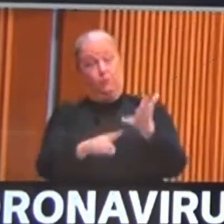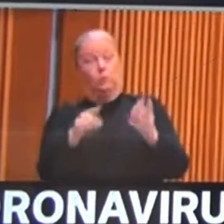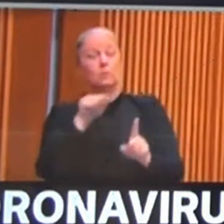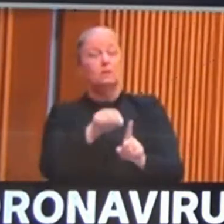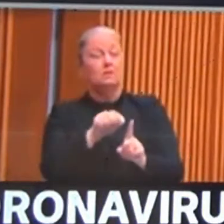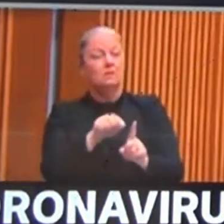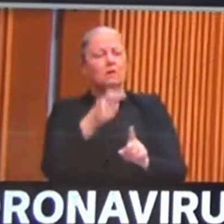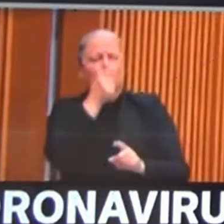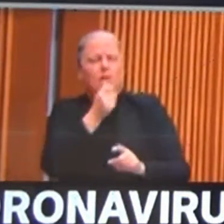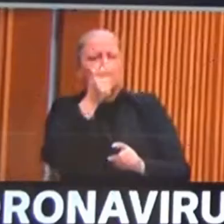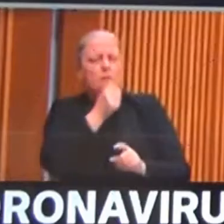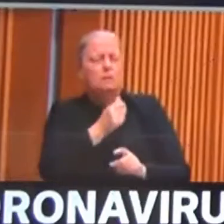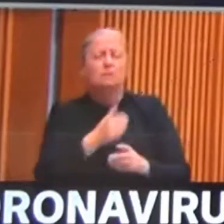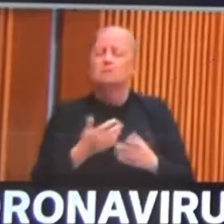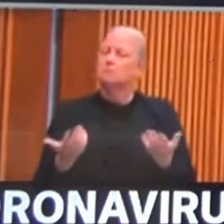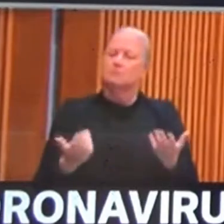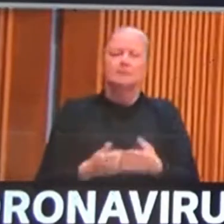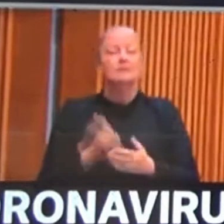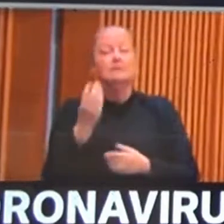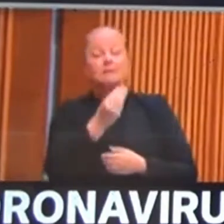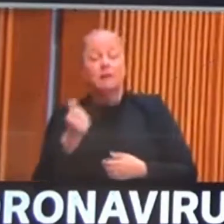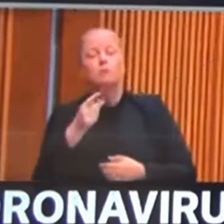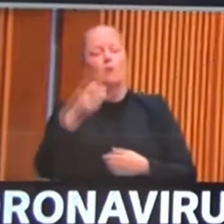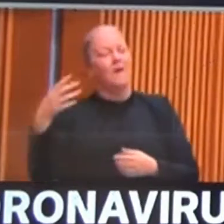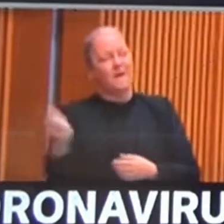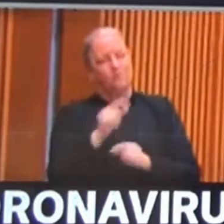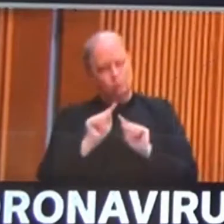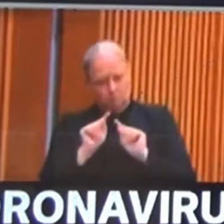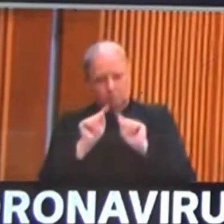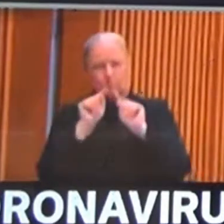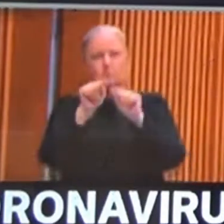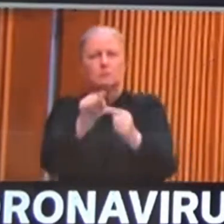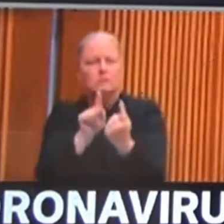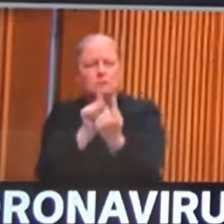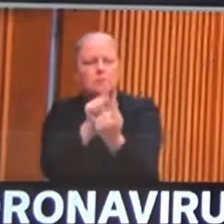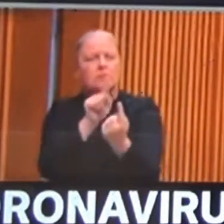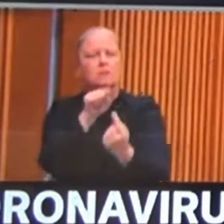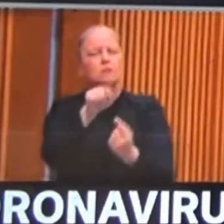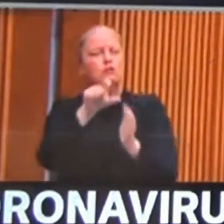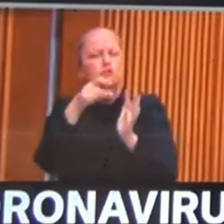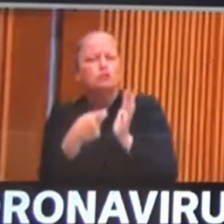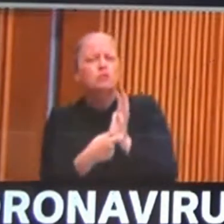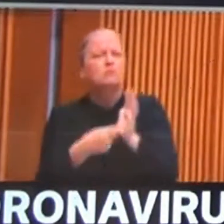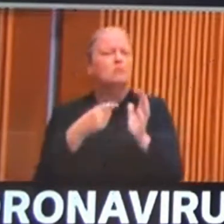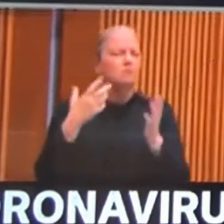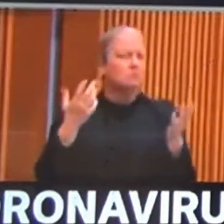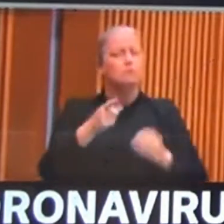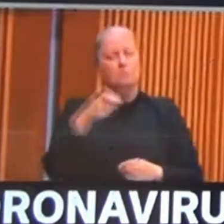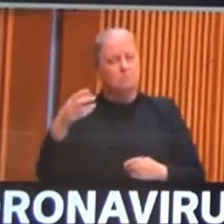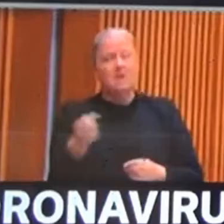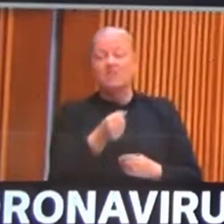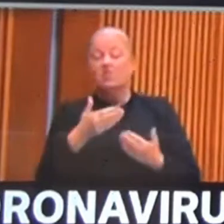ensure that some things can occur face-to-face, and making an appointment to see your GP over the month of